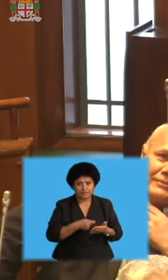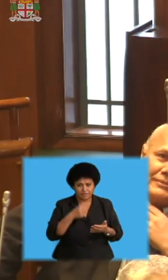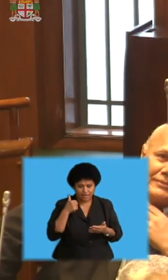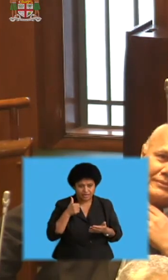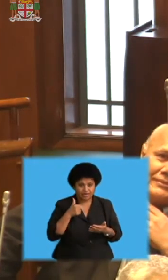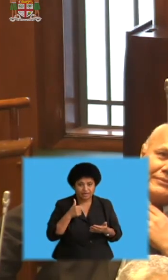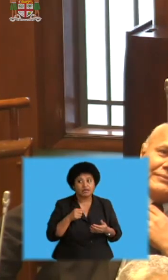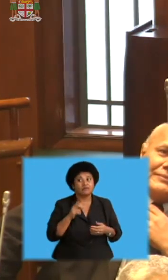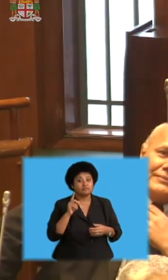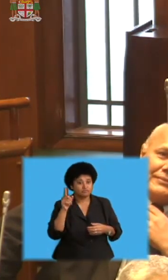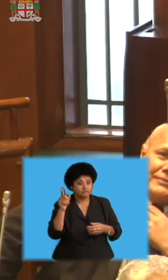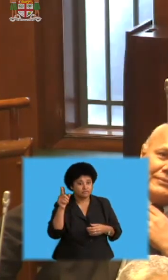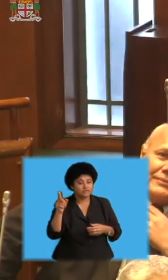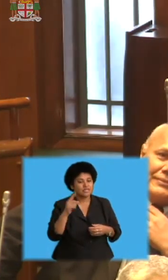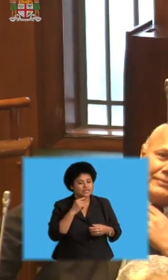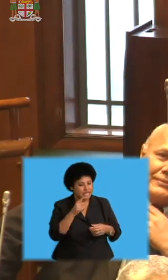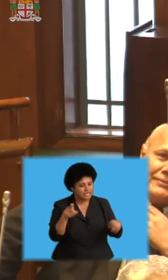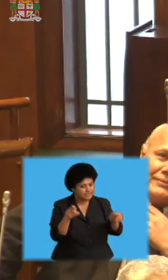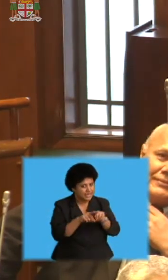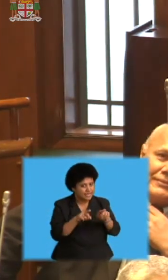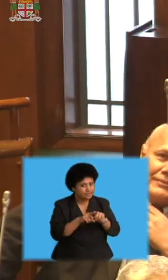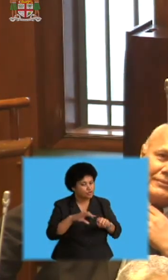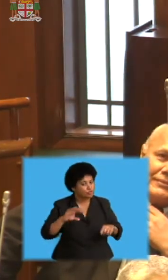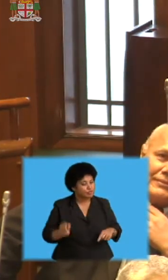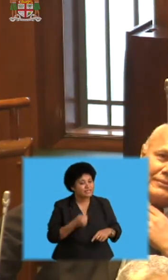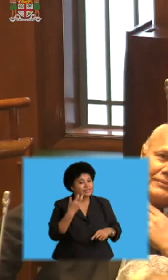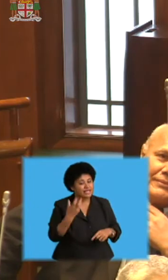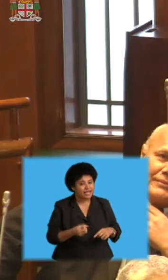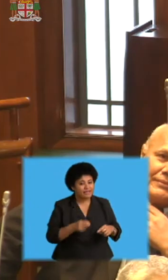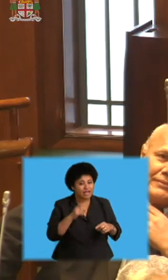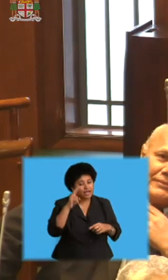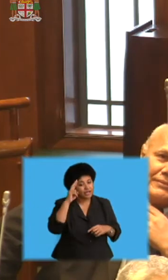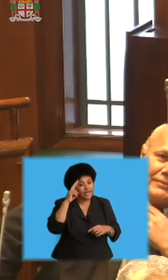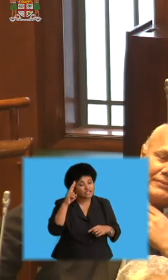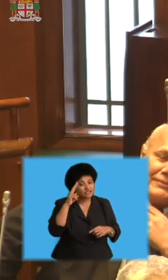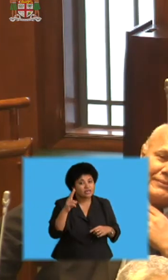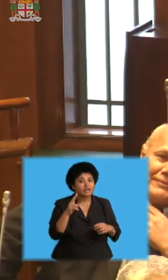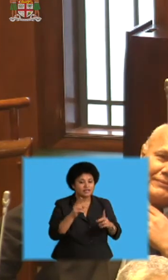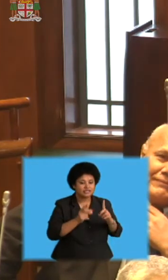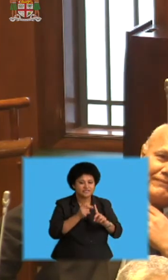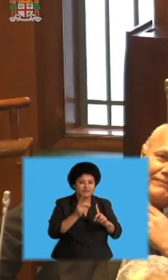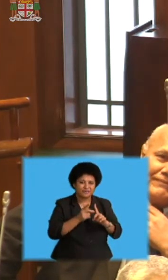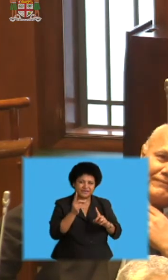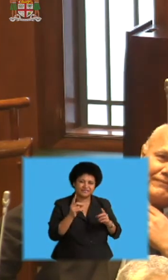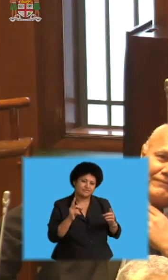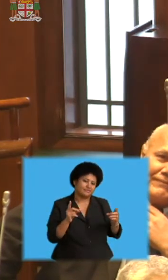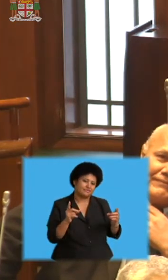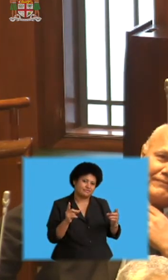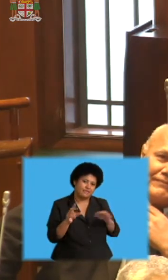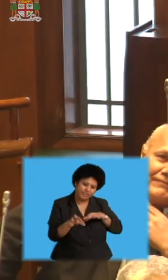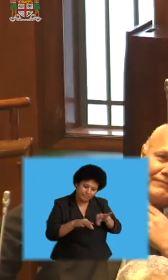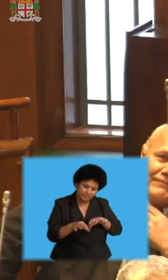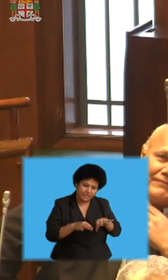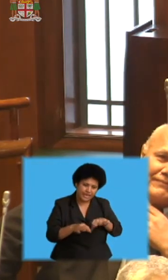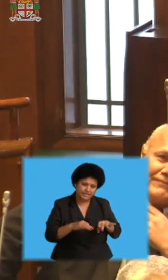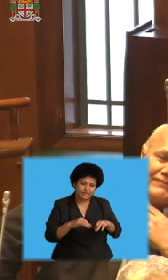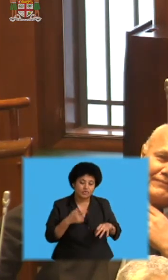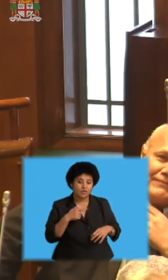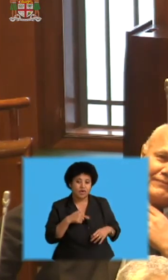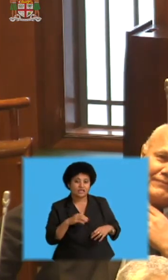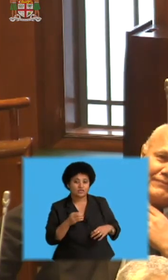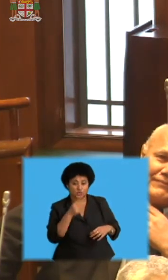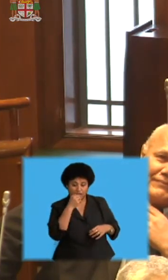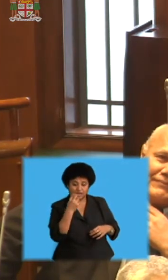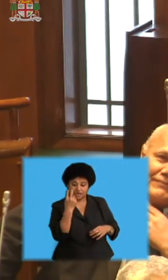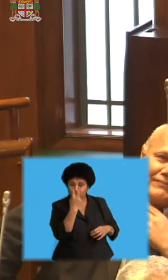plan for obvious reasons, because it allows the lenders to monitor how money is being used properly and not being abused. So could